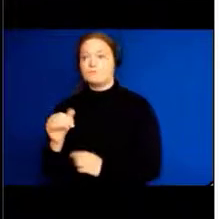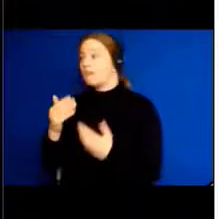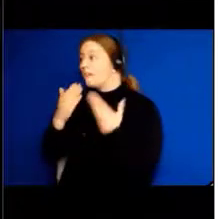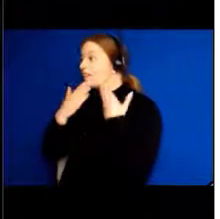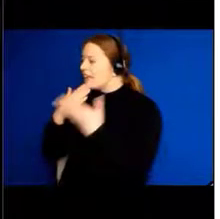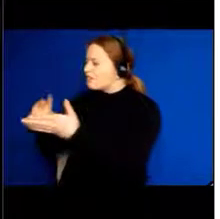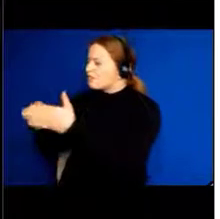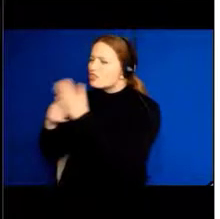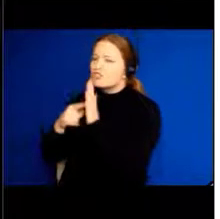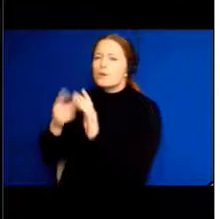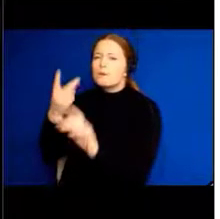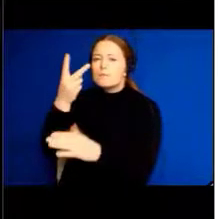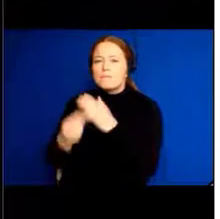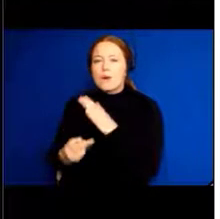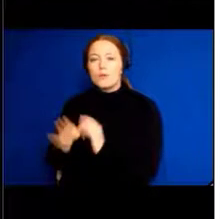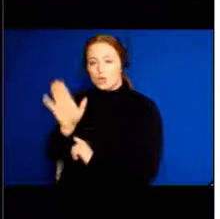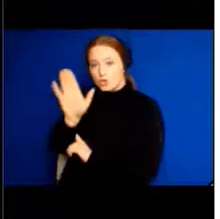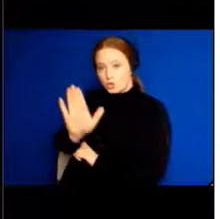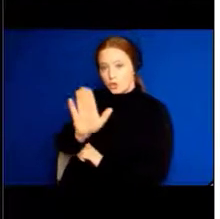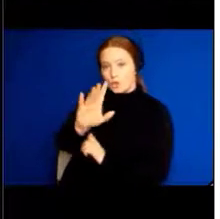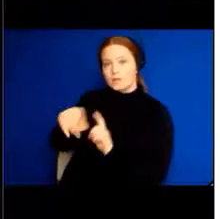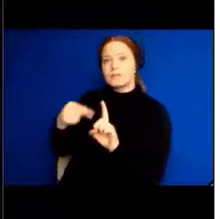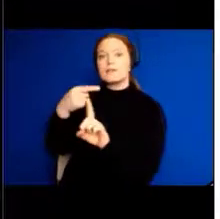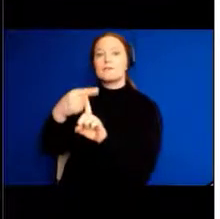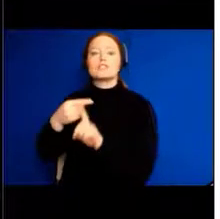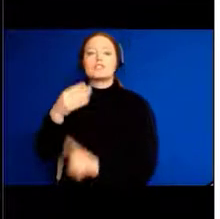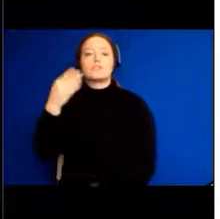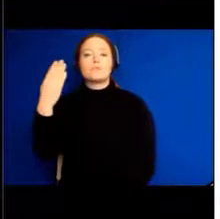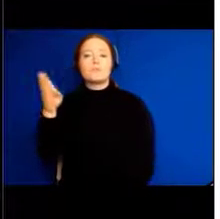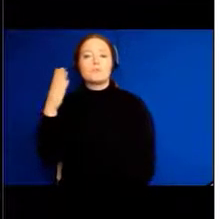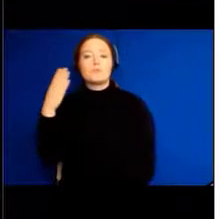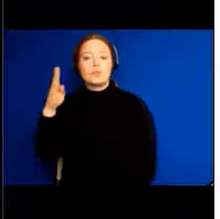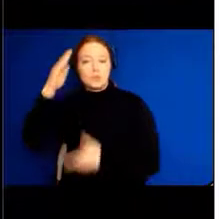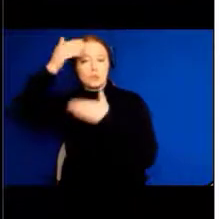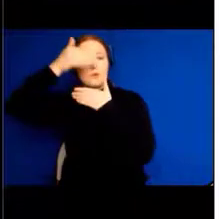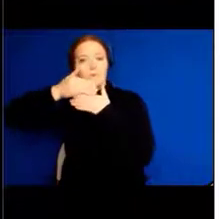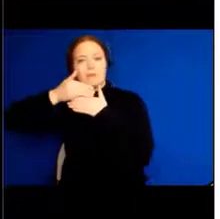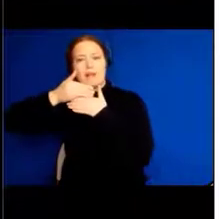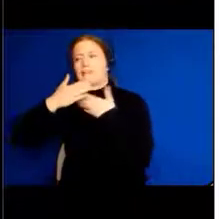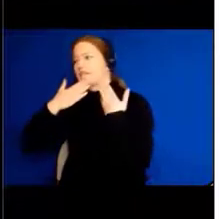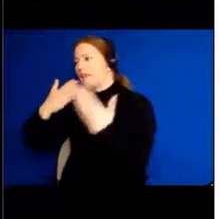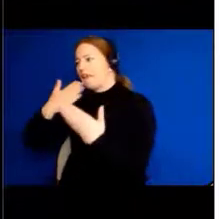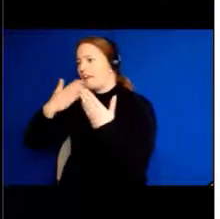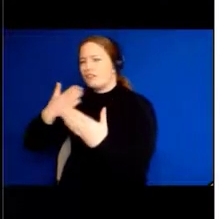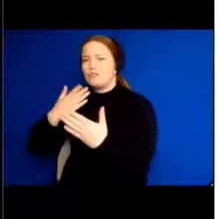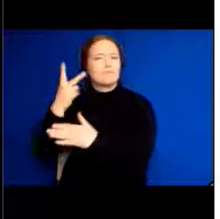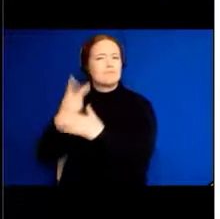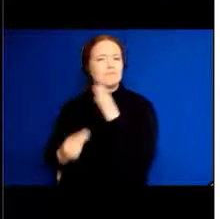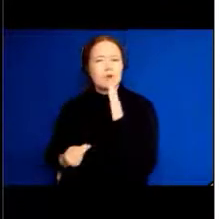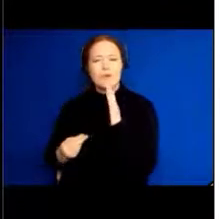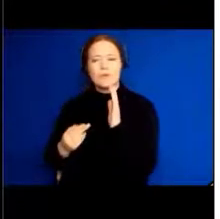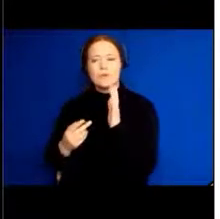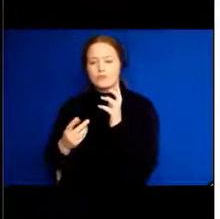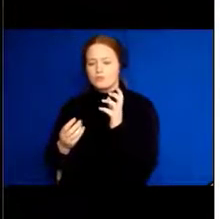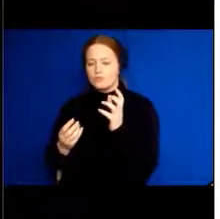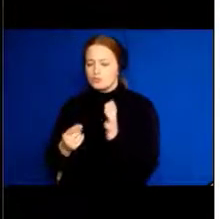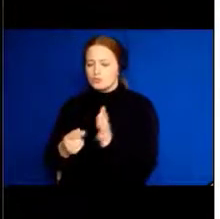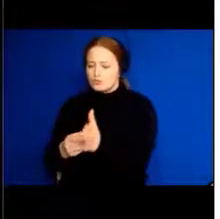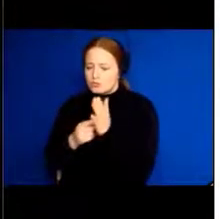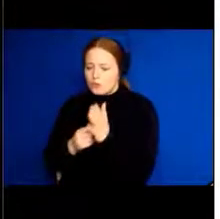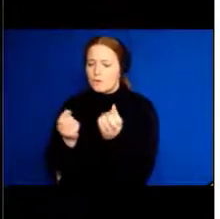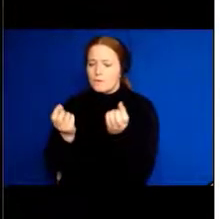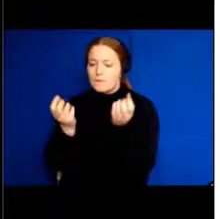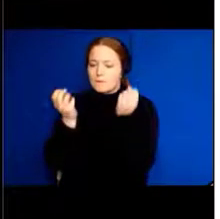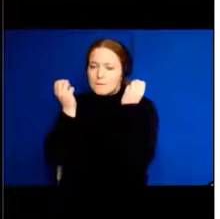was so unique and depicted so many different things about dementia. So I want to say